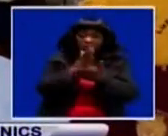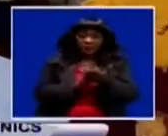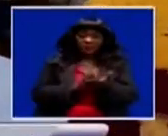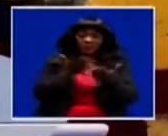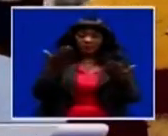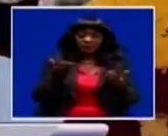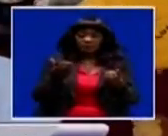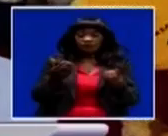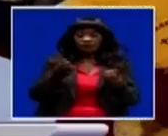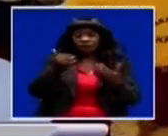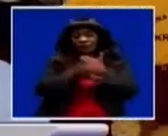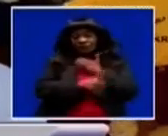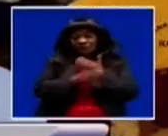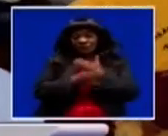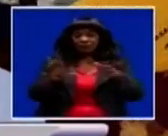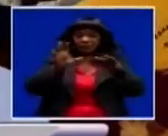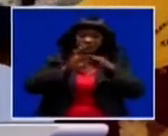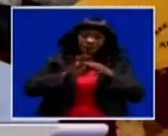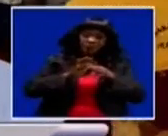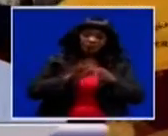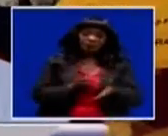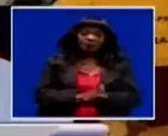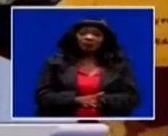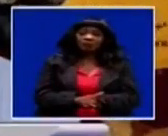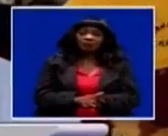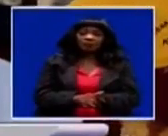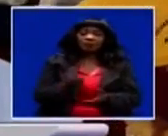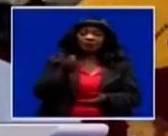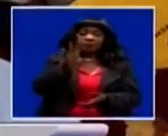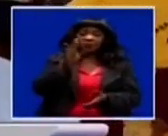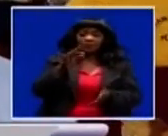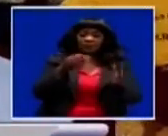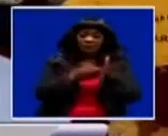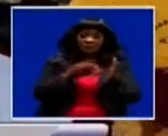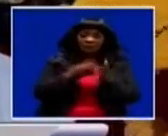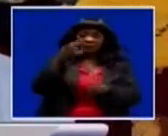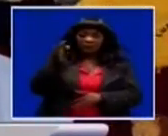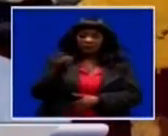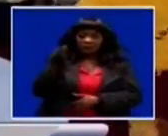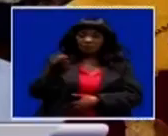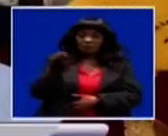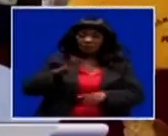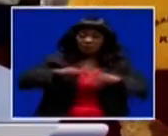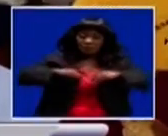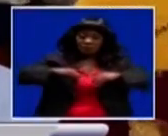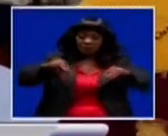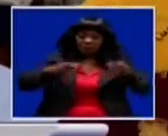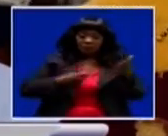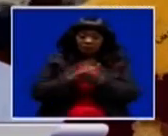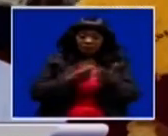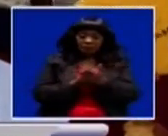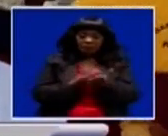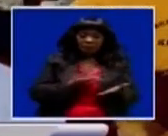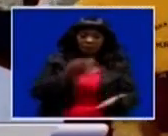sponsors. And then on the 15th of February, which is a Friday, we have a major fundraising dinner